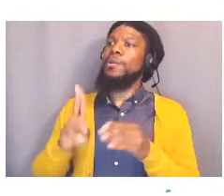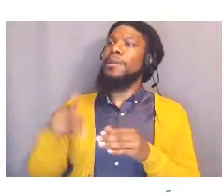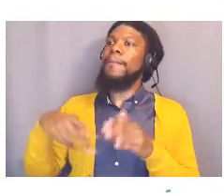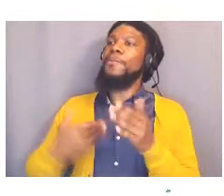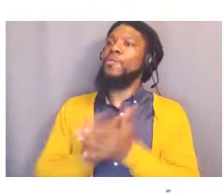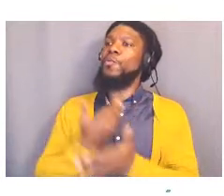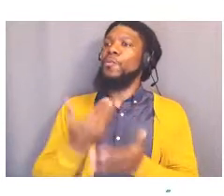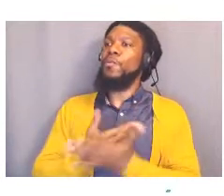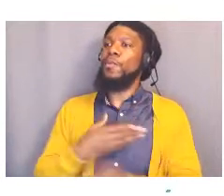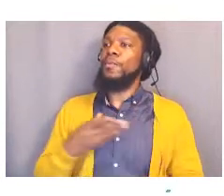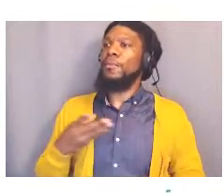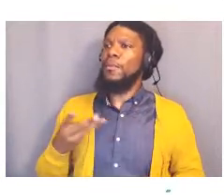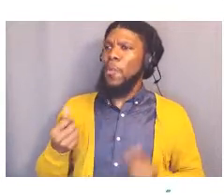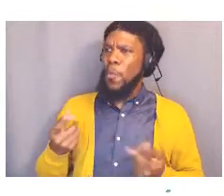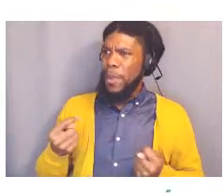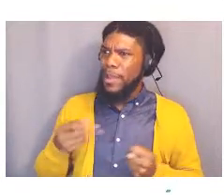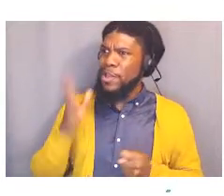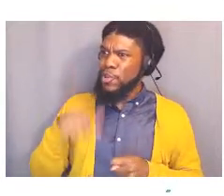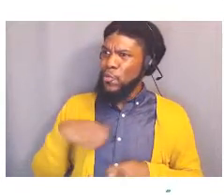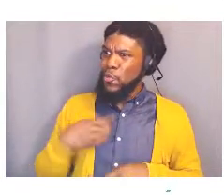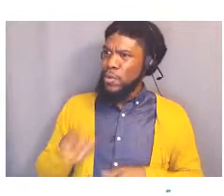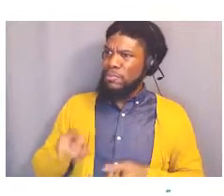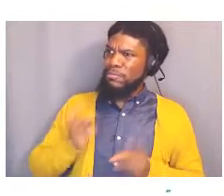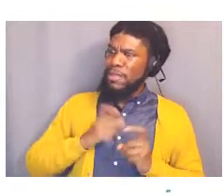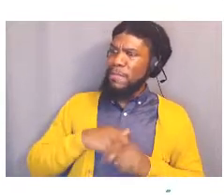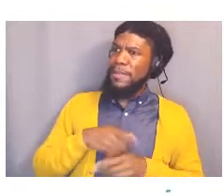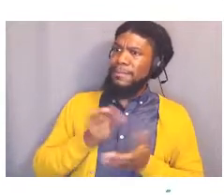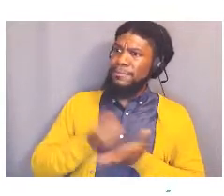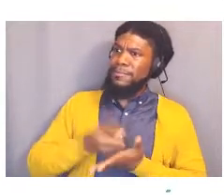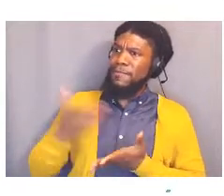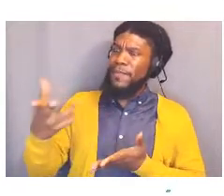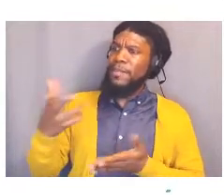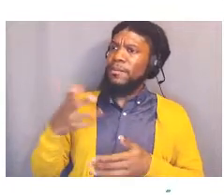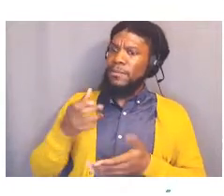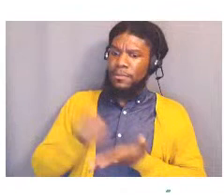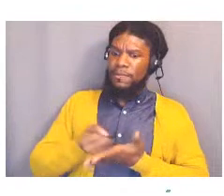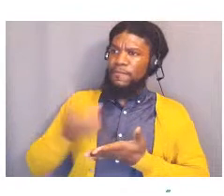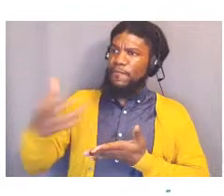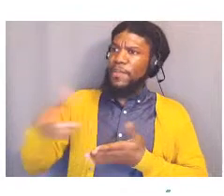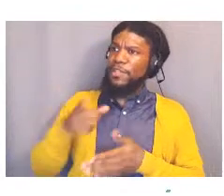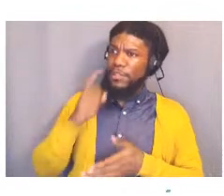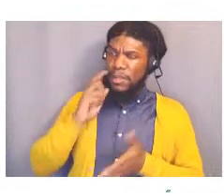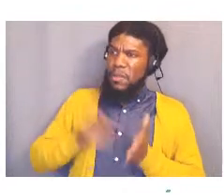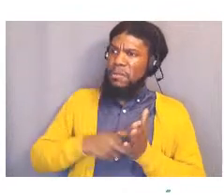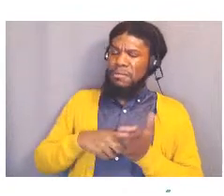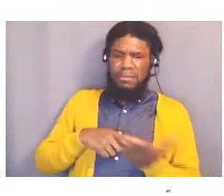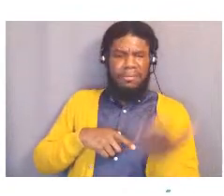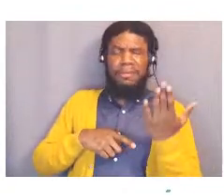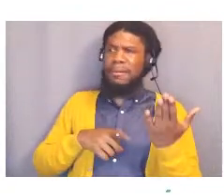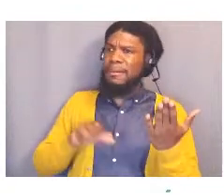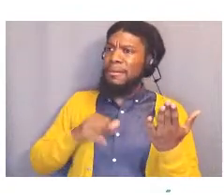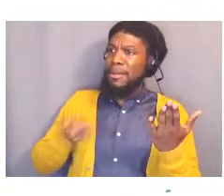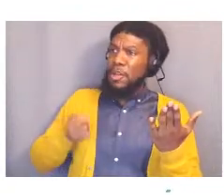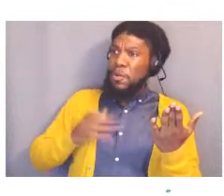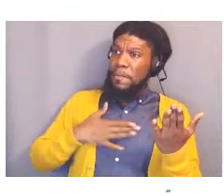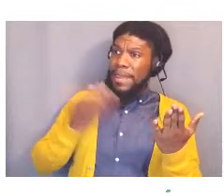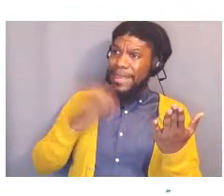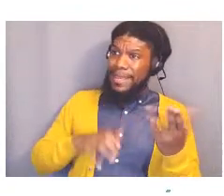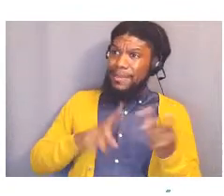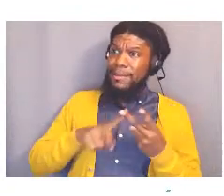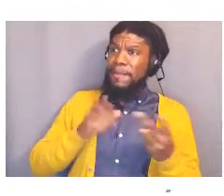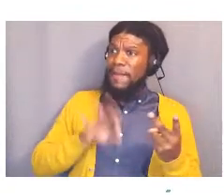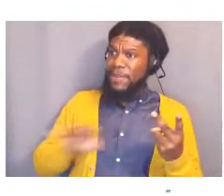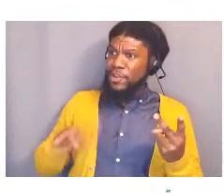What? So you gonna get eviction orders? Count off my heat. You say you gonna throw my furniture out in the